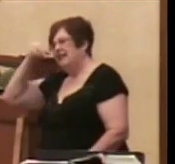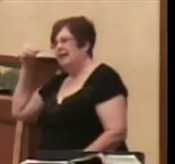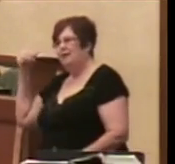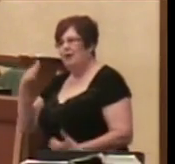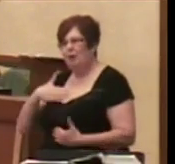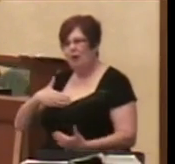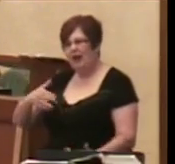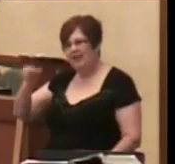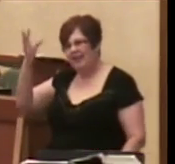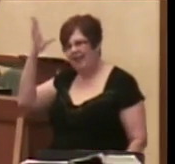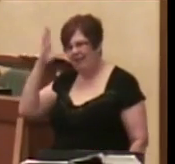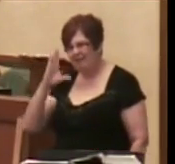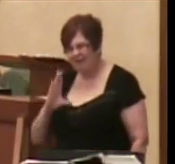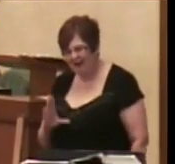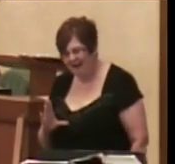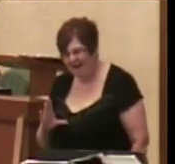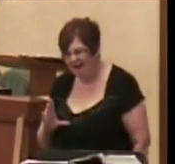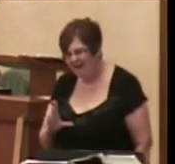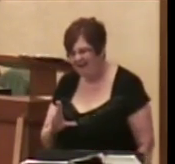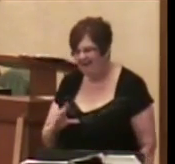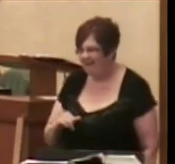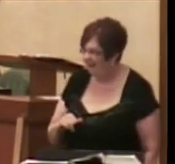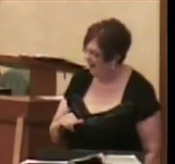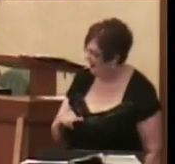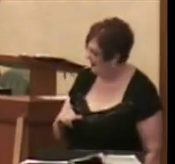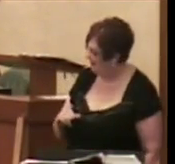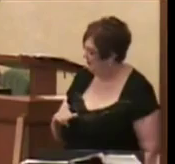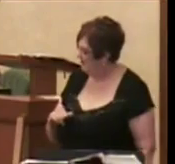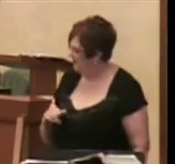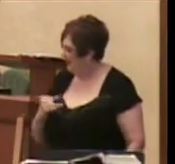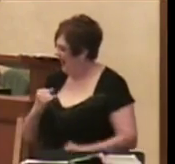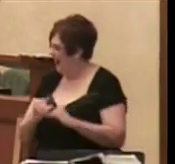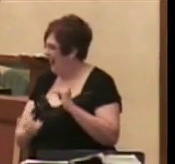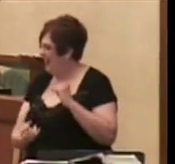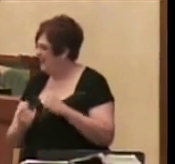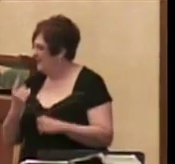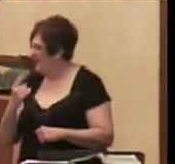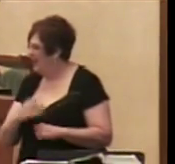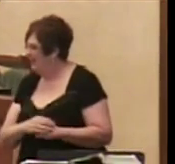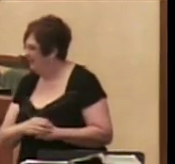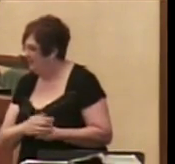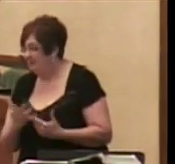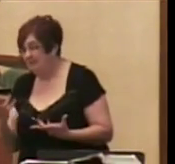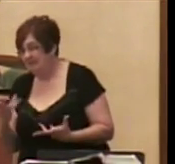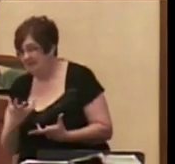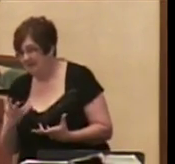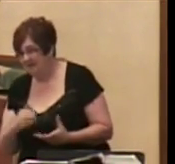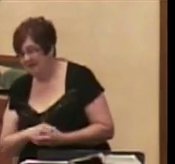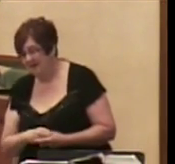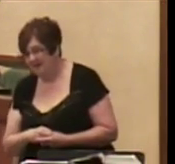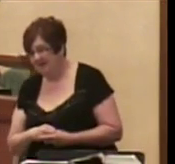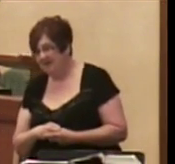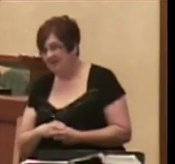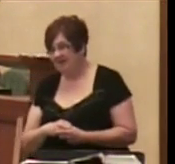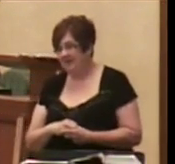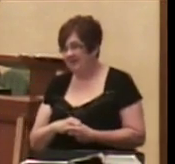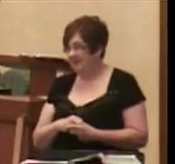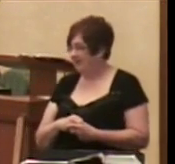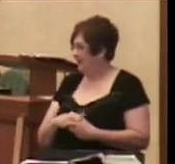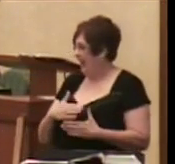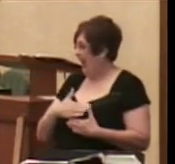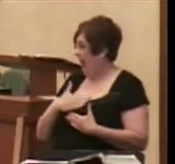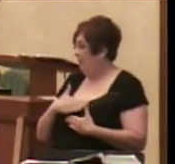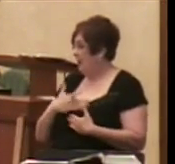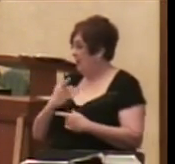Breathe deep the breath of God. And the last one here, what is this one? When we're